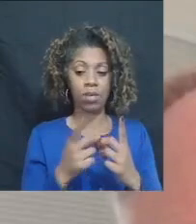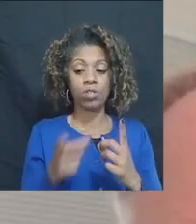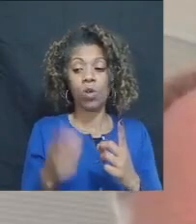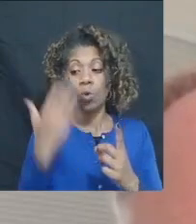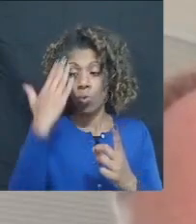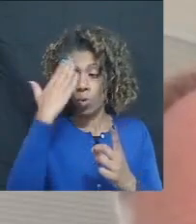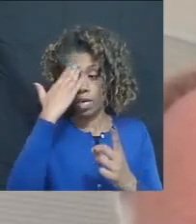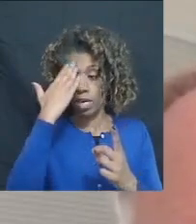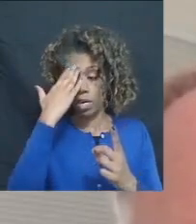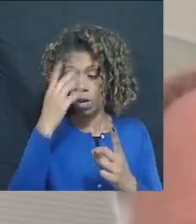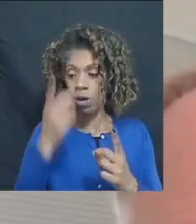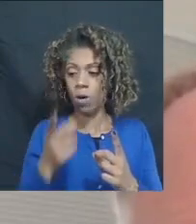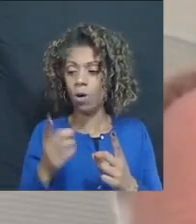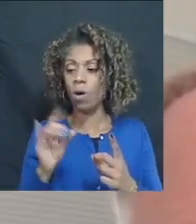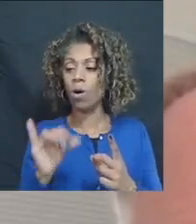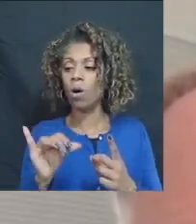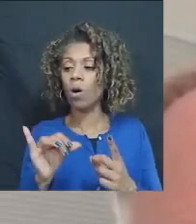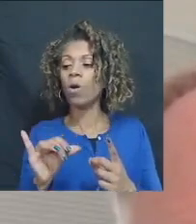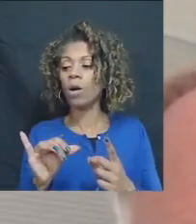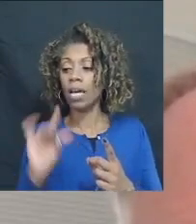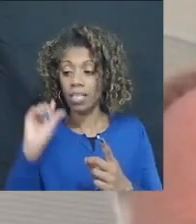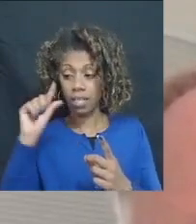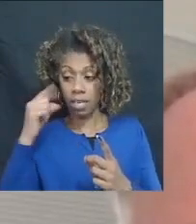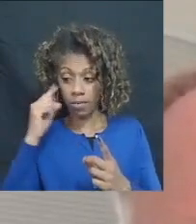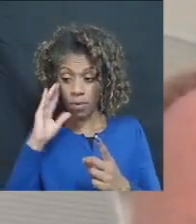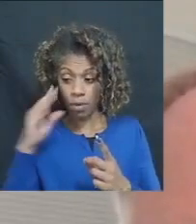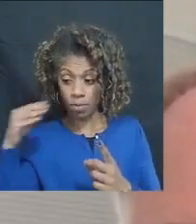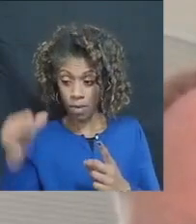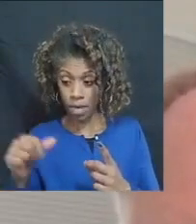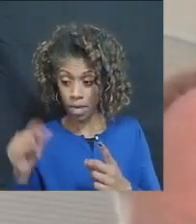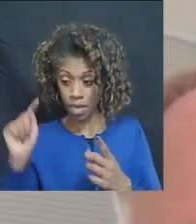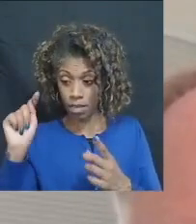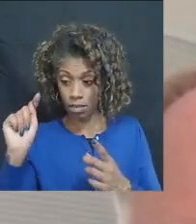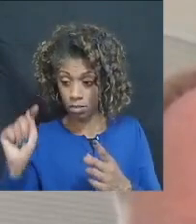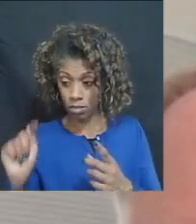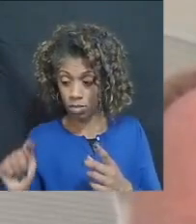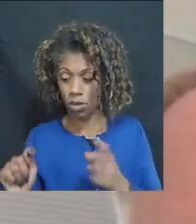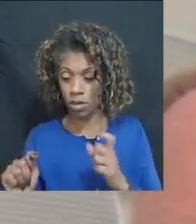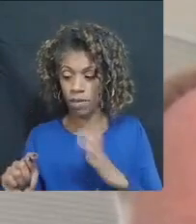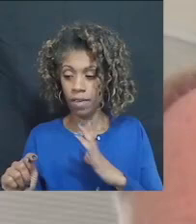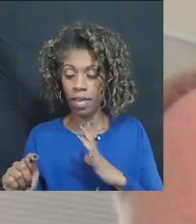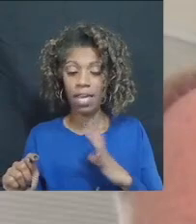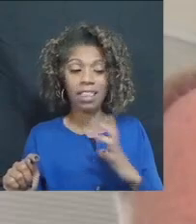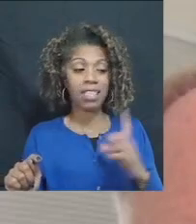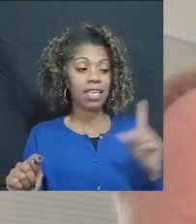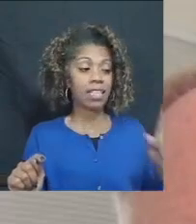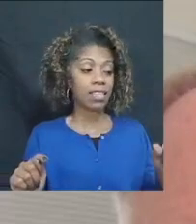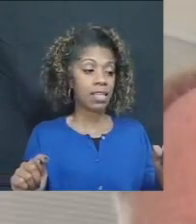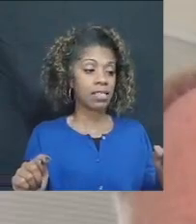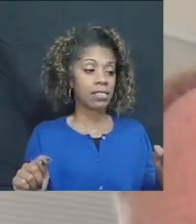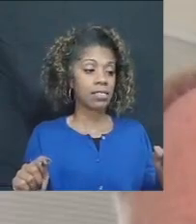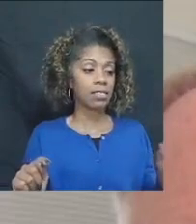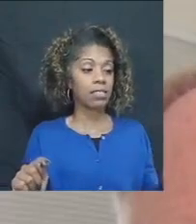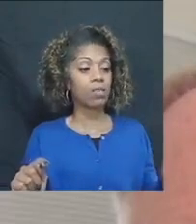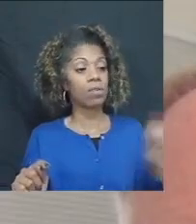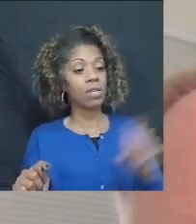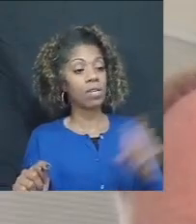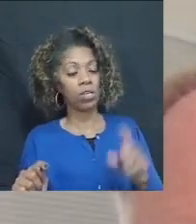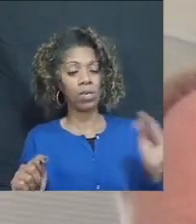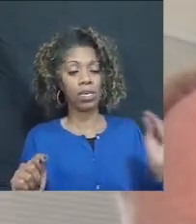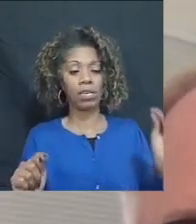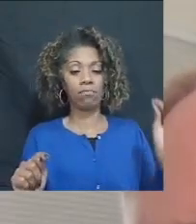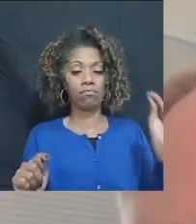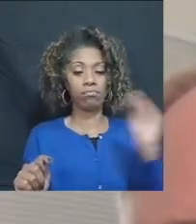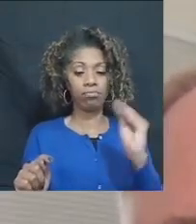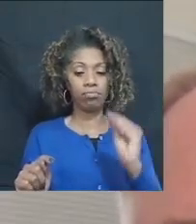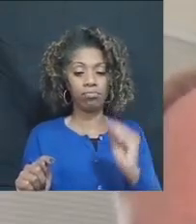our philanthropic donations strategically to complement that those funds. So we've been able to do a